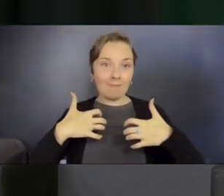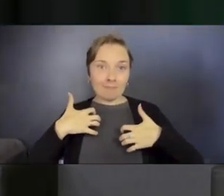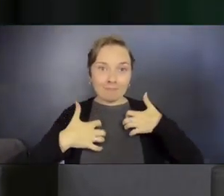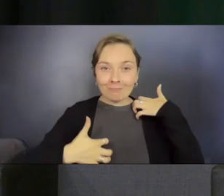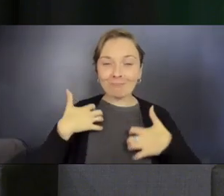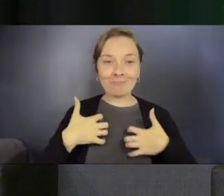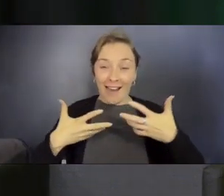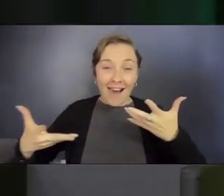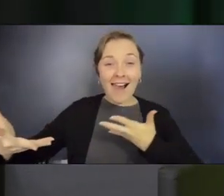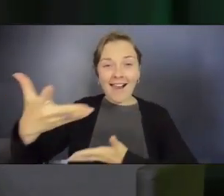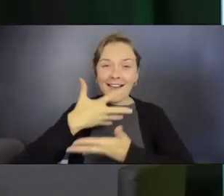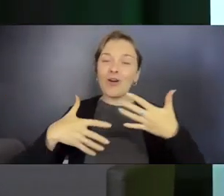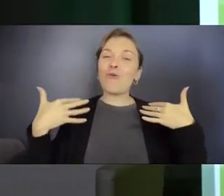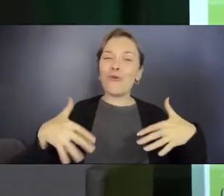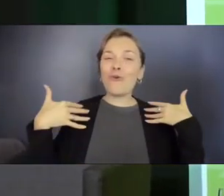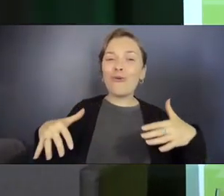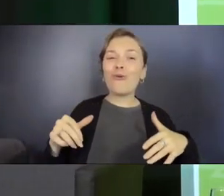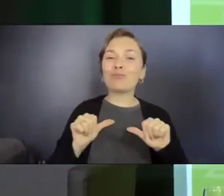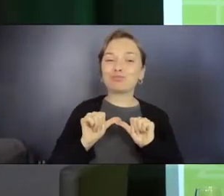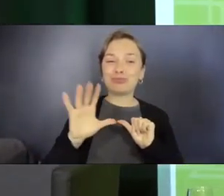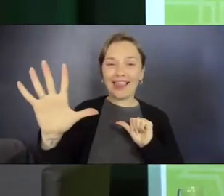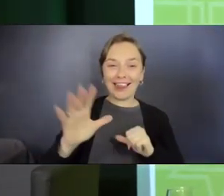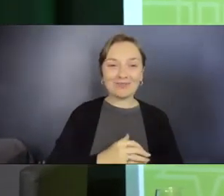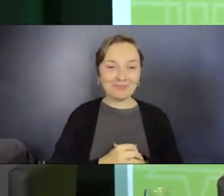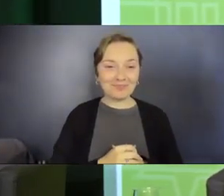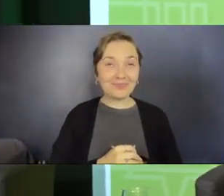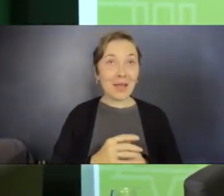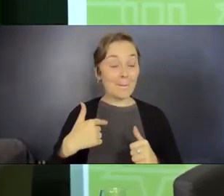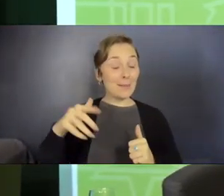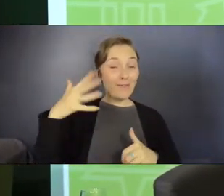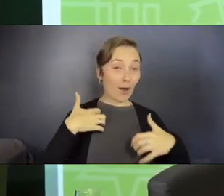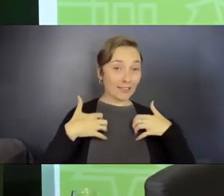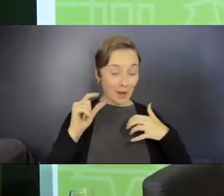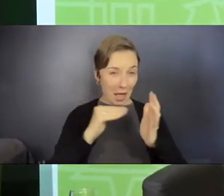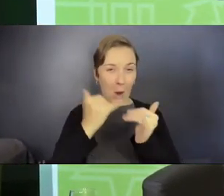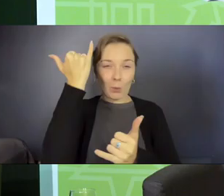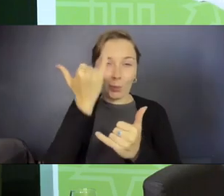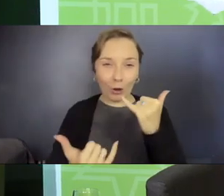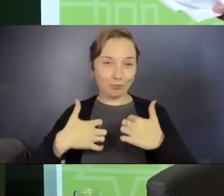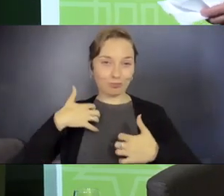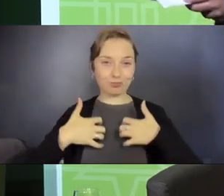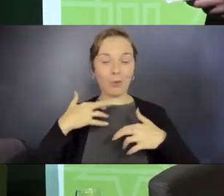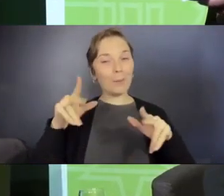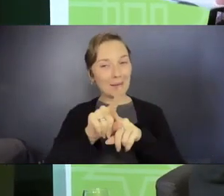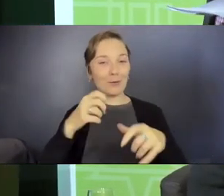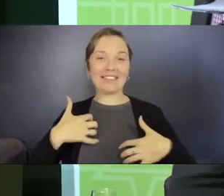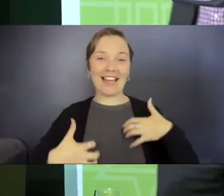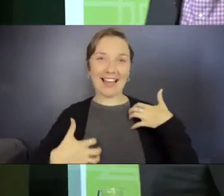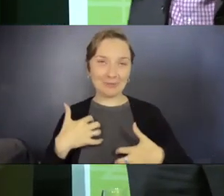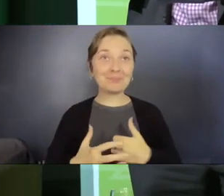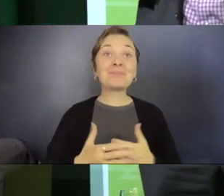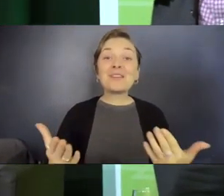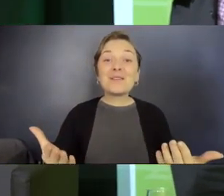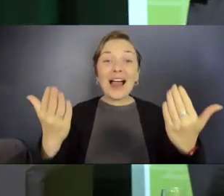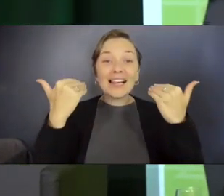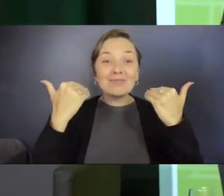in there was absolutely brilliant. So if I wasn't excited before, I'm excited now, and hopefully you're excited too. So welcome to